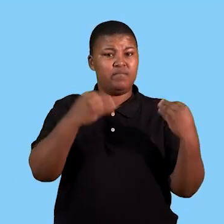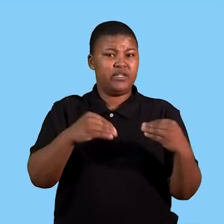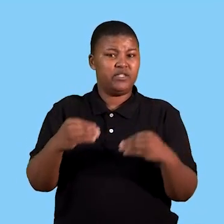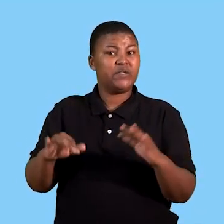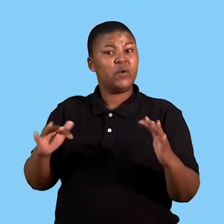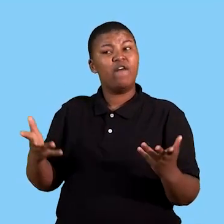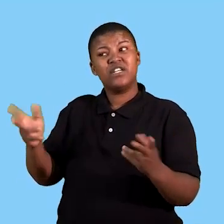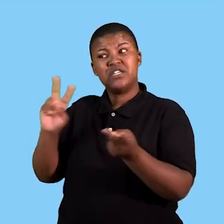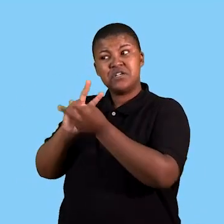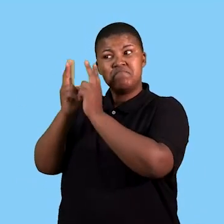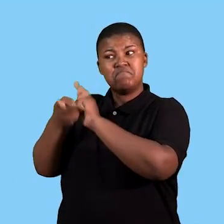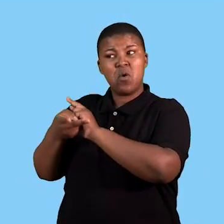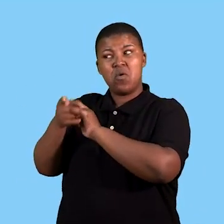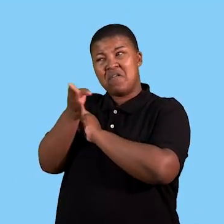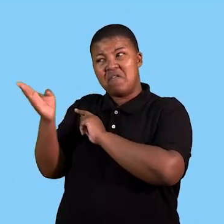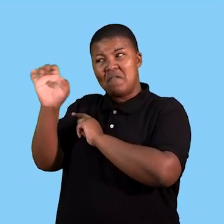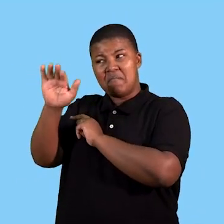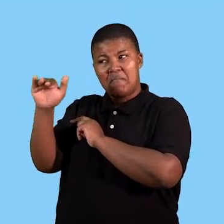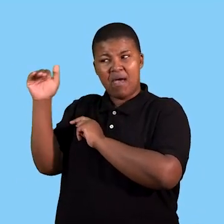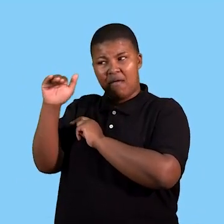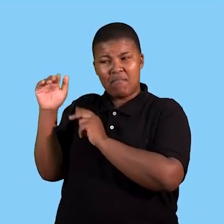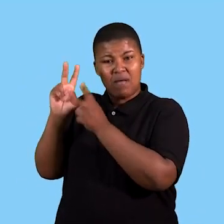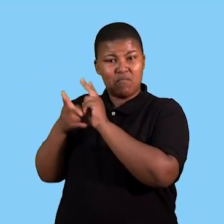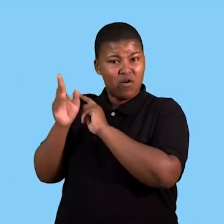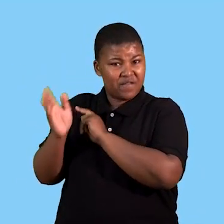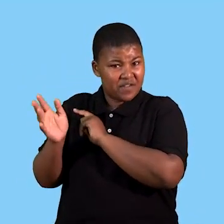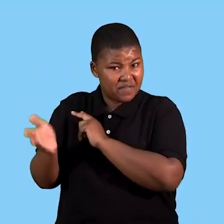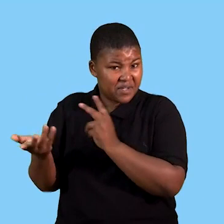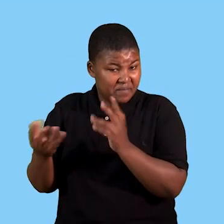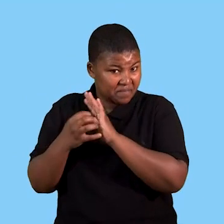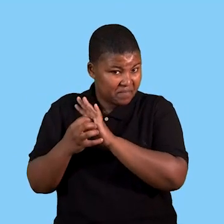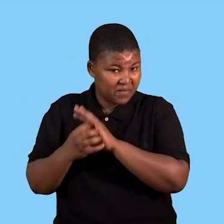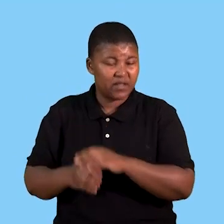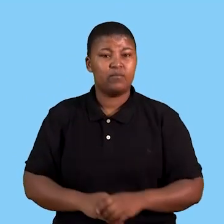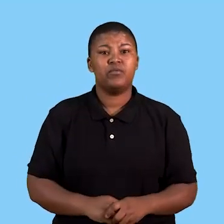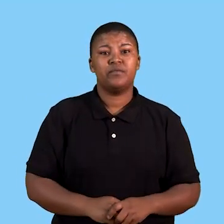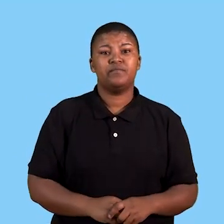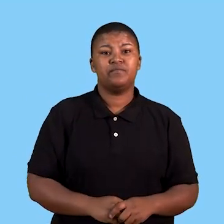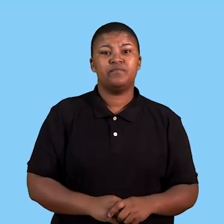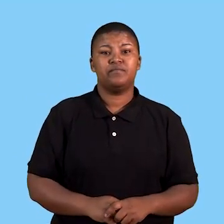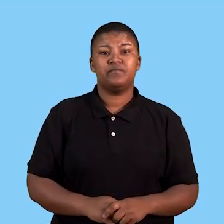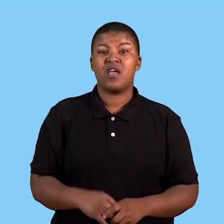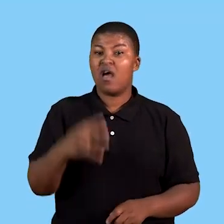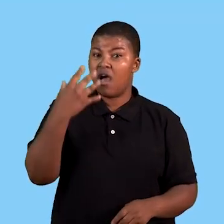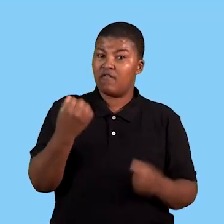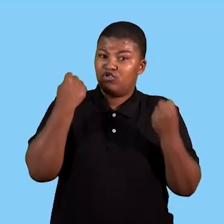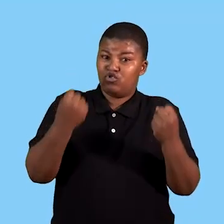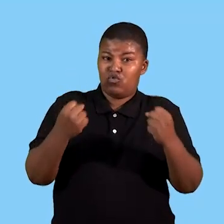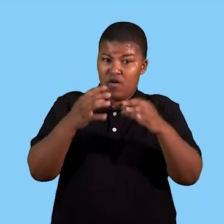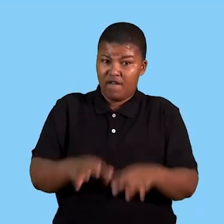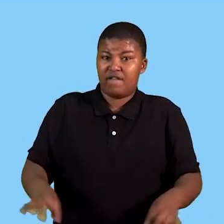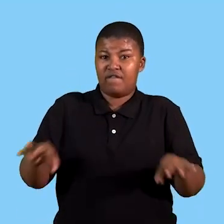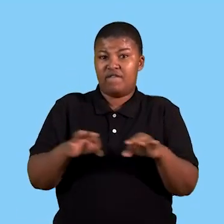in our business, or we borrow from institutional financial institutes like banks, for example. Again, if we have a